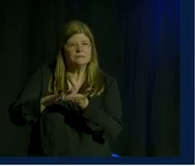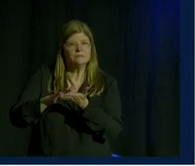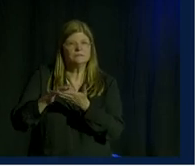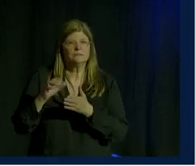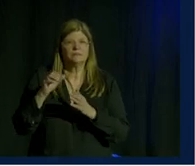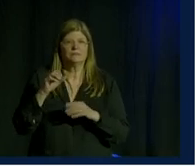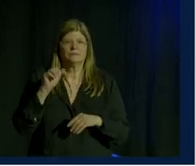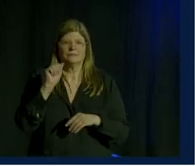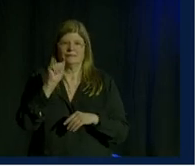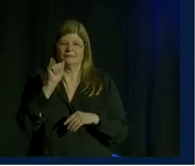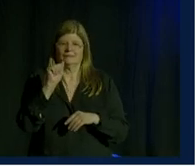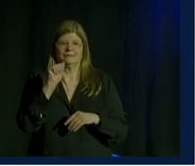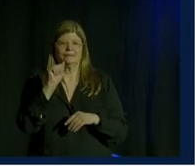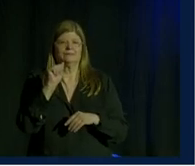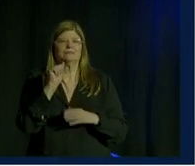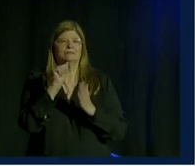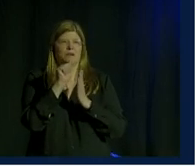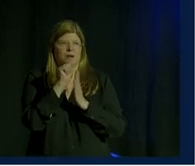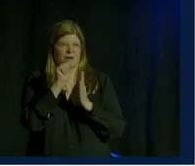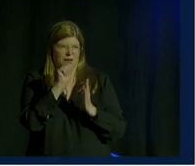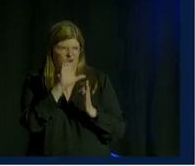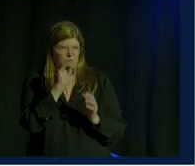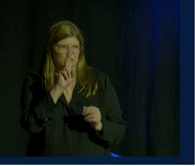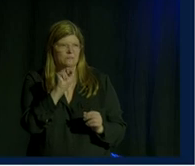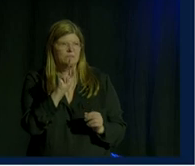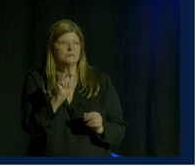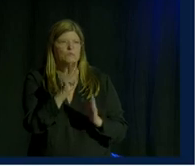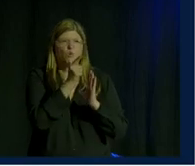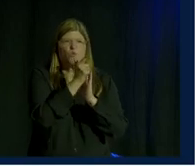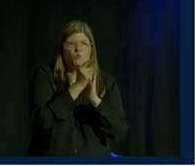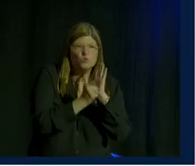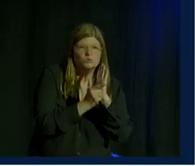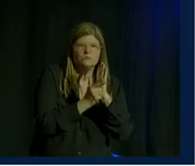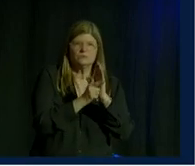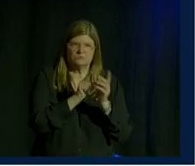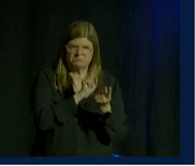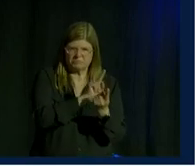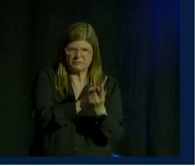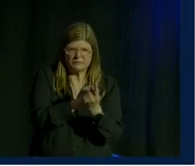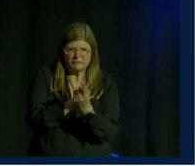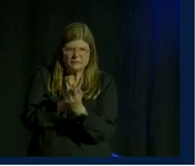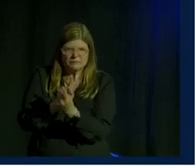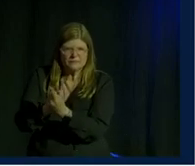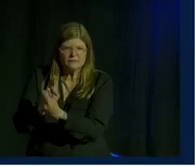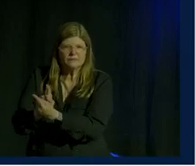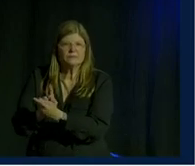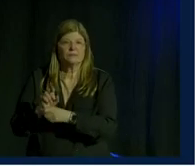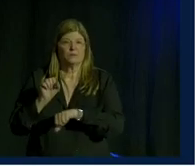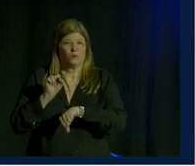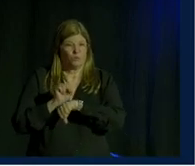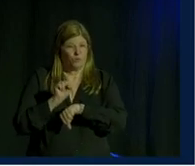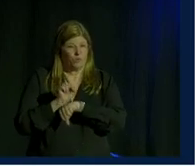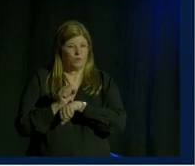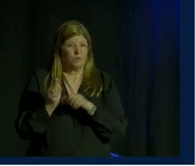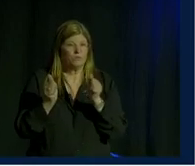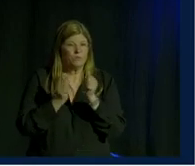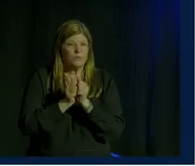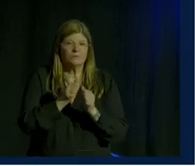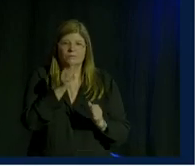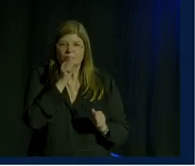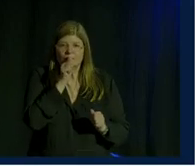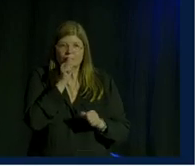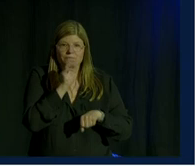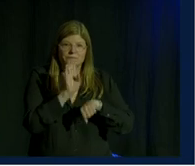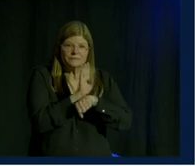DOE and our sister agencies, in partnership with the private sector and public sector, have been hard at work fleshing out the technical details of the BEPS